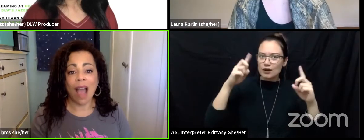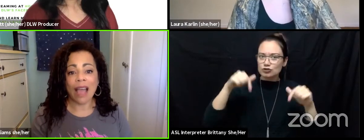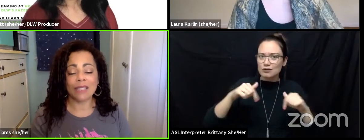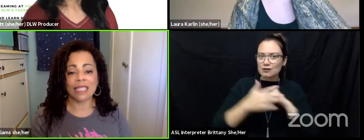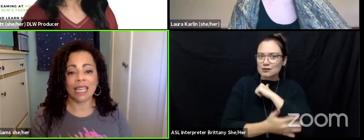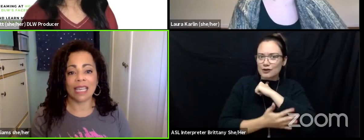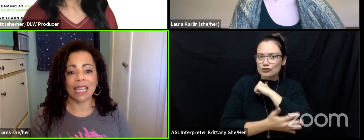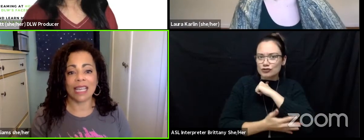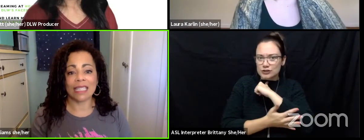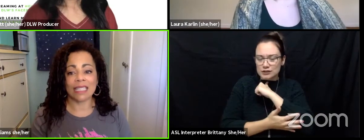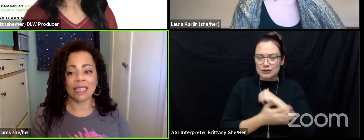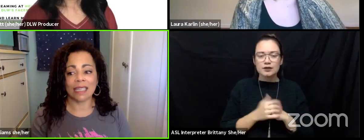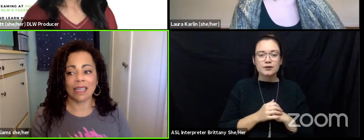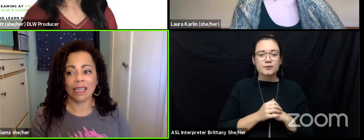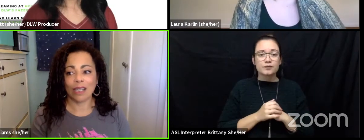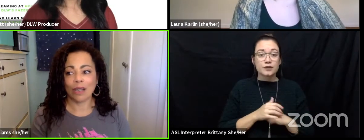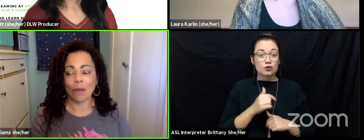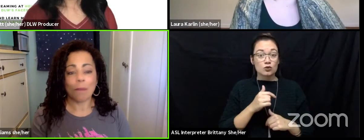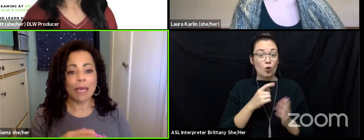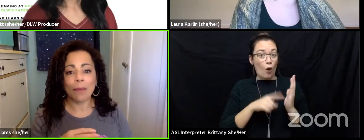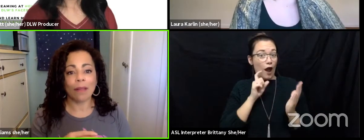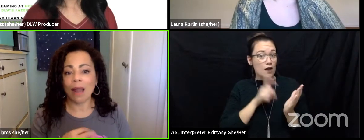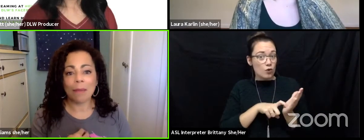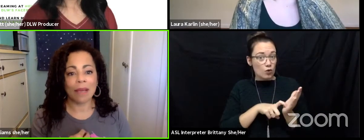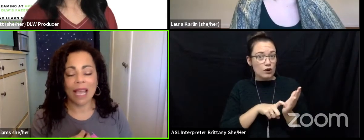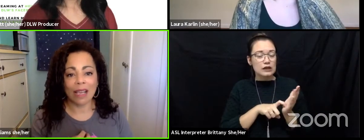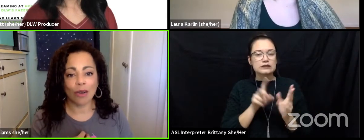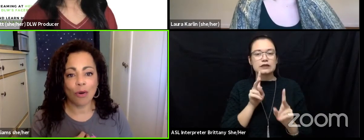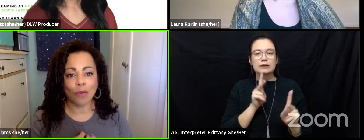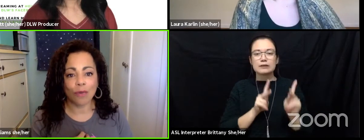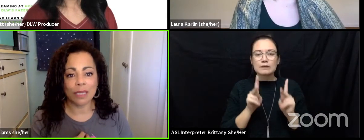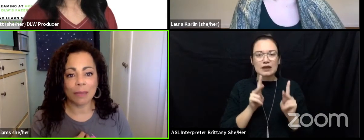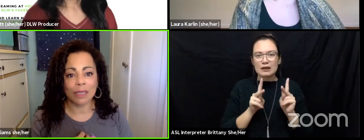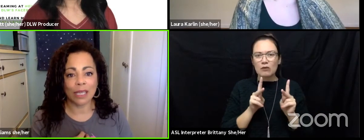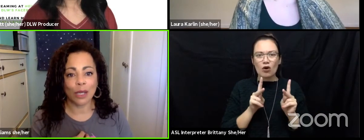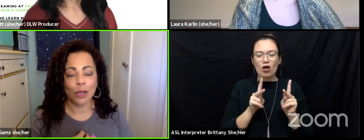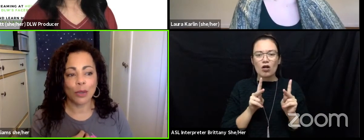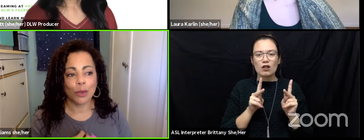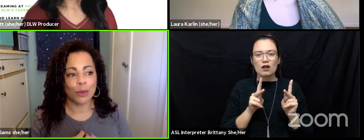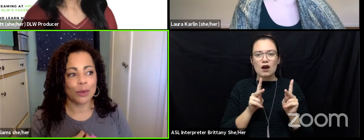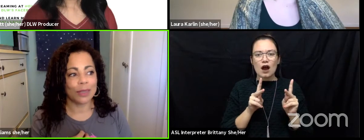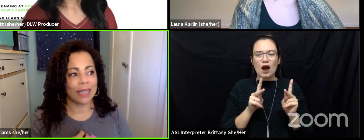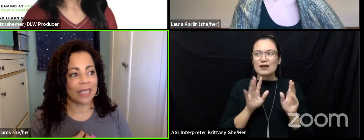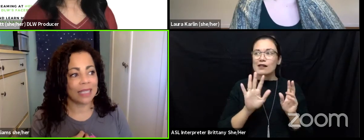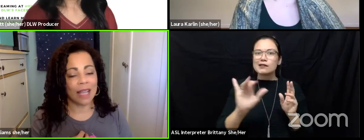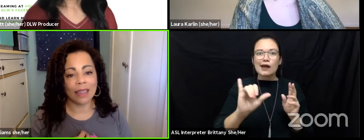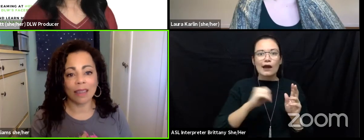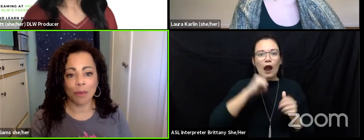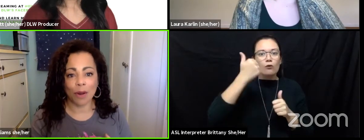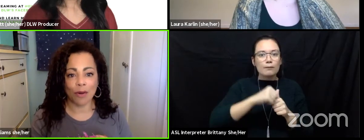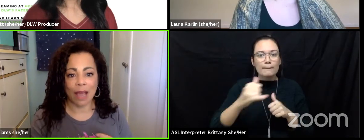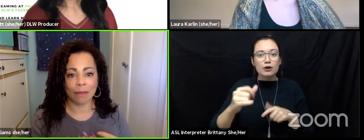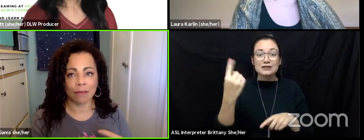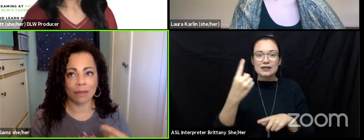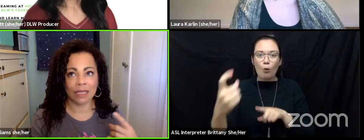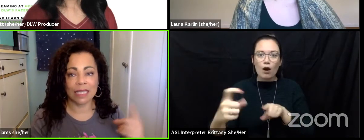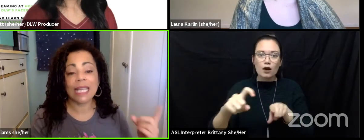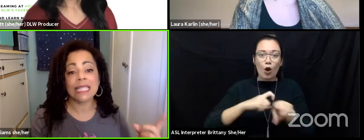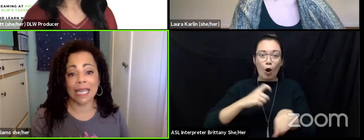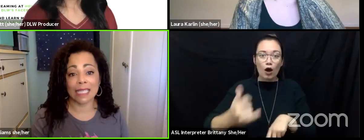what I've seen is that, you know, people, I remember getting a call from somebody who had done the